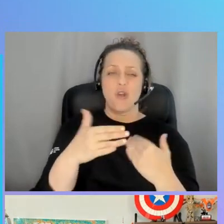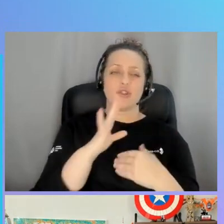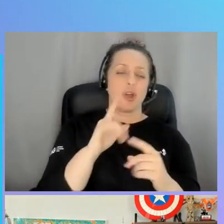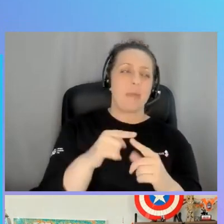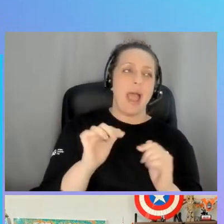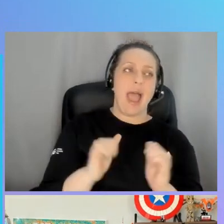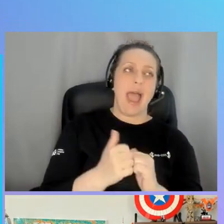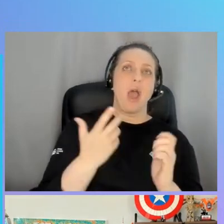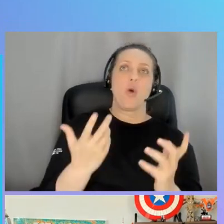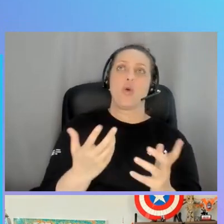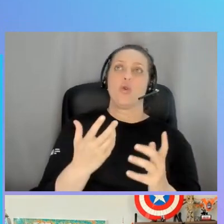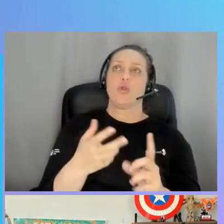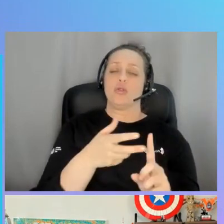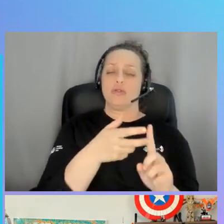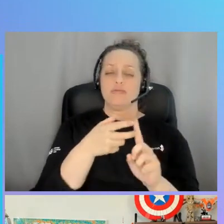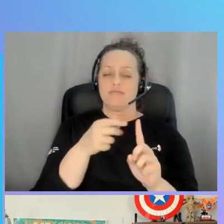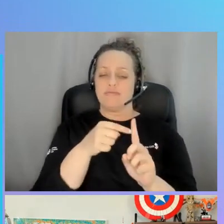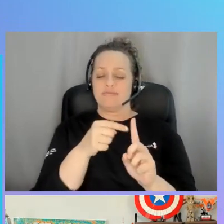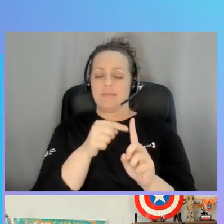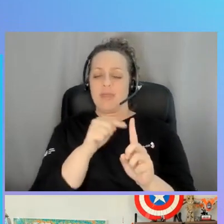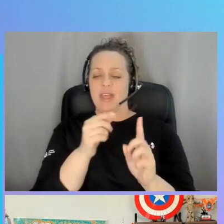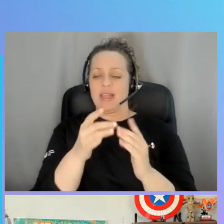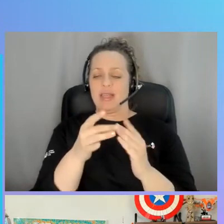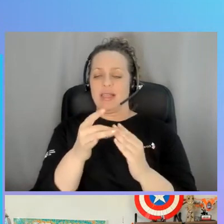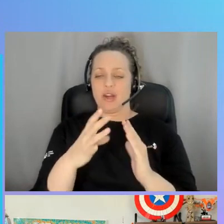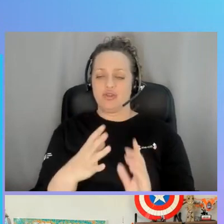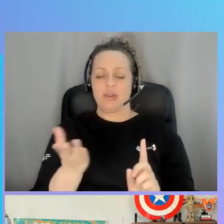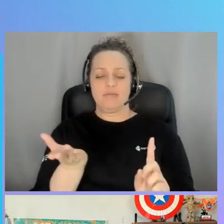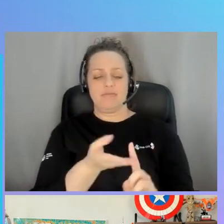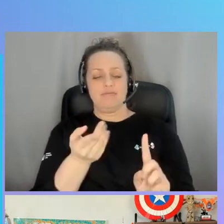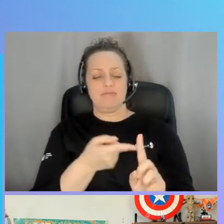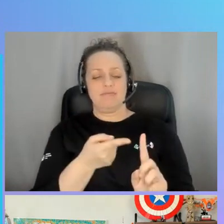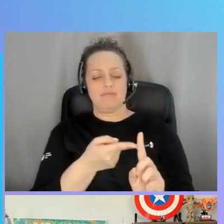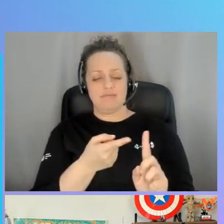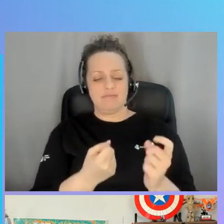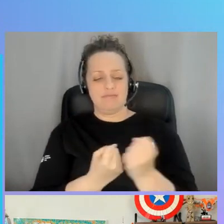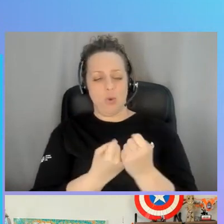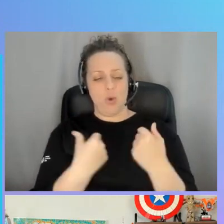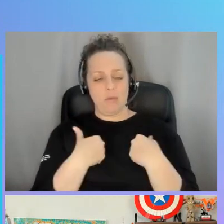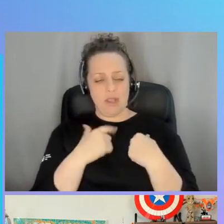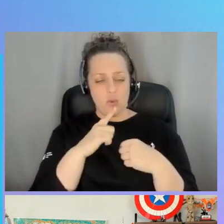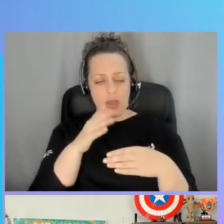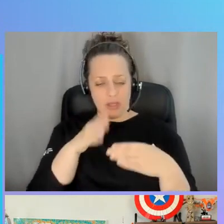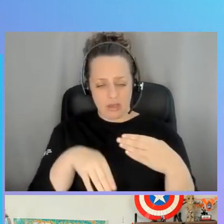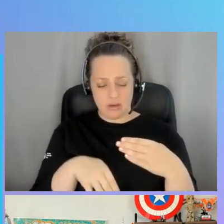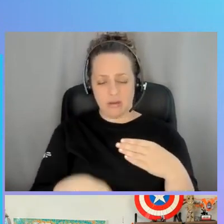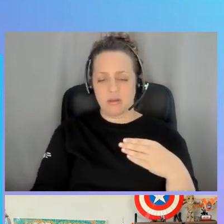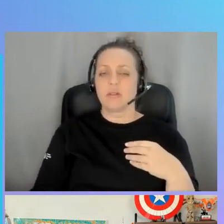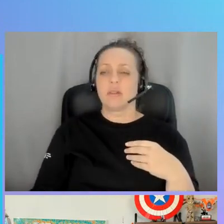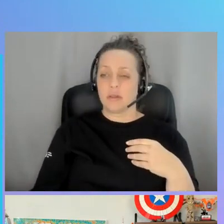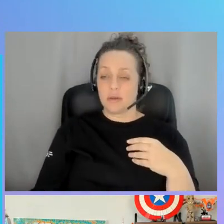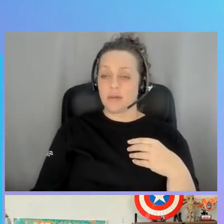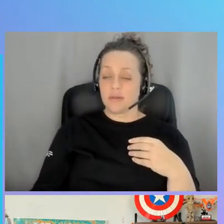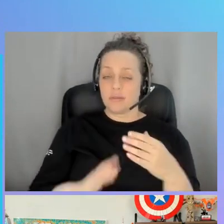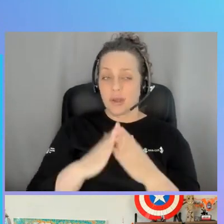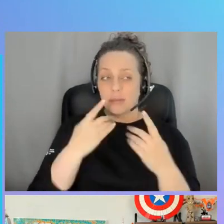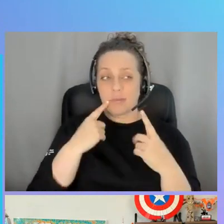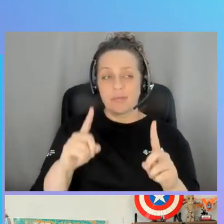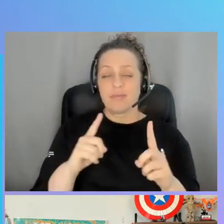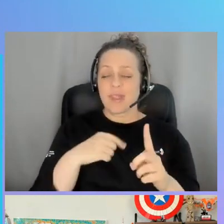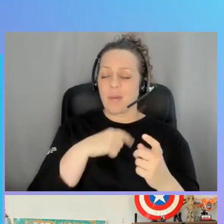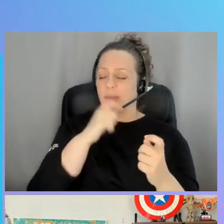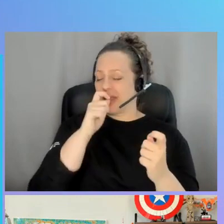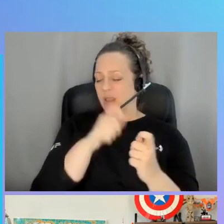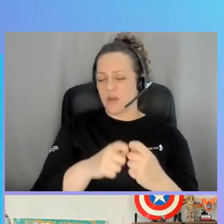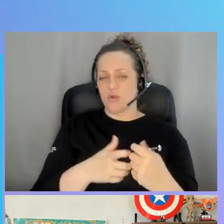how to get that leadership buy-in, that team that behind you to get this stuff done. And I'm not going to go into great detail